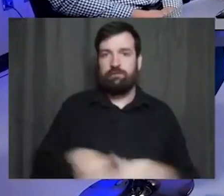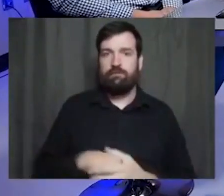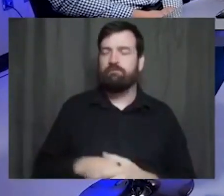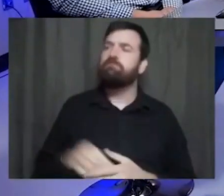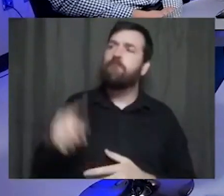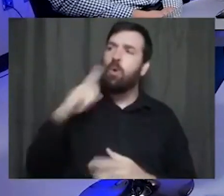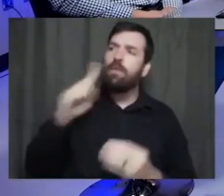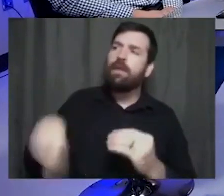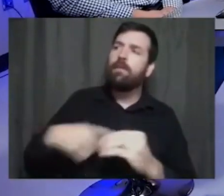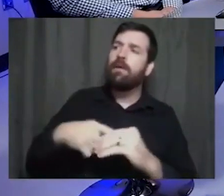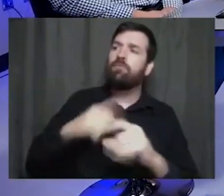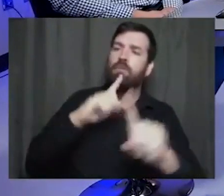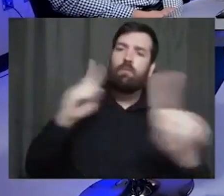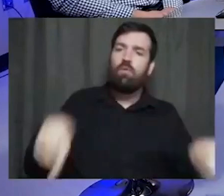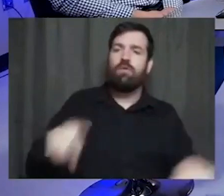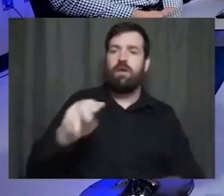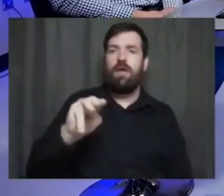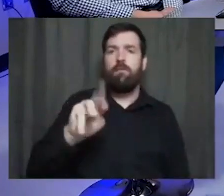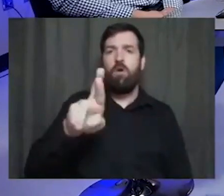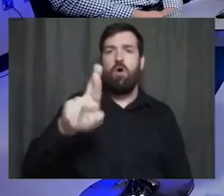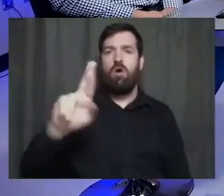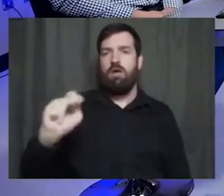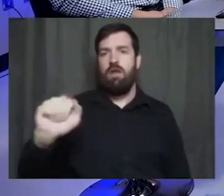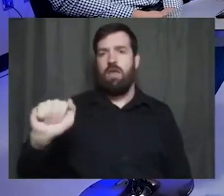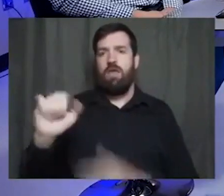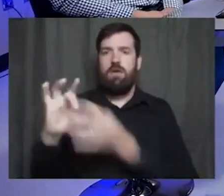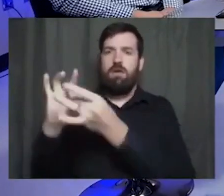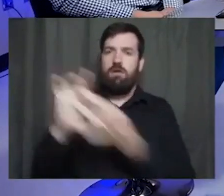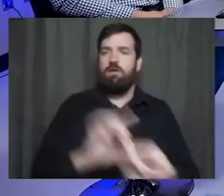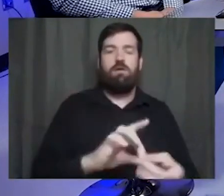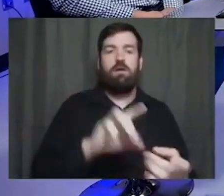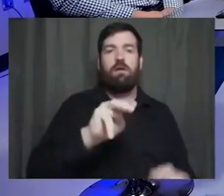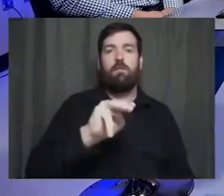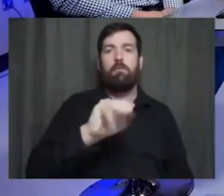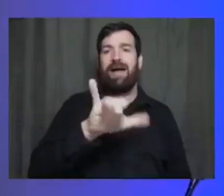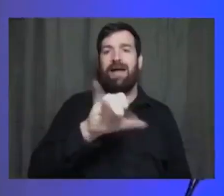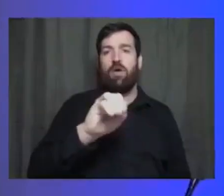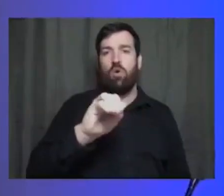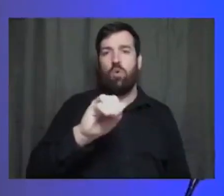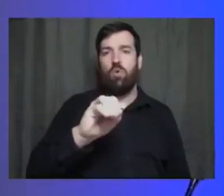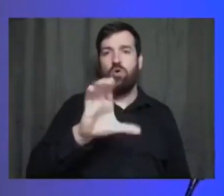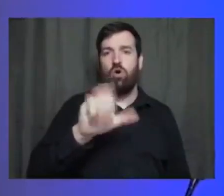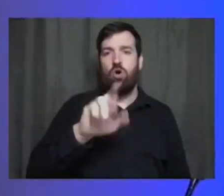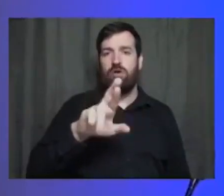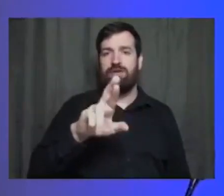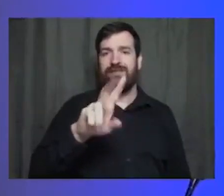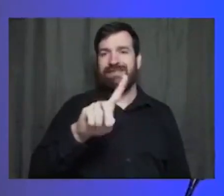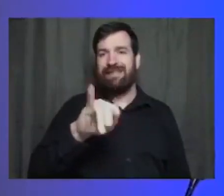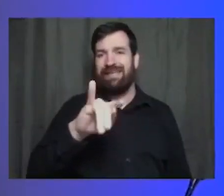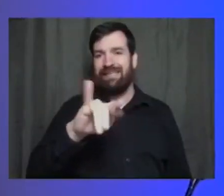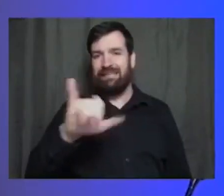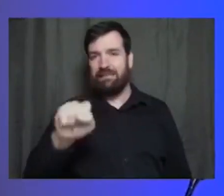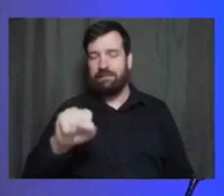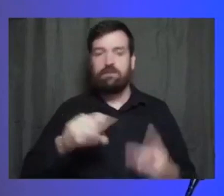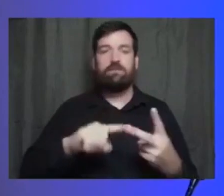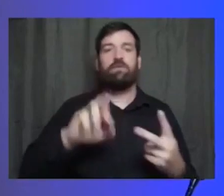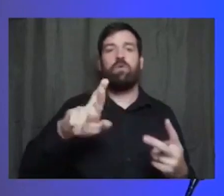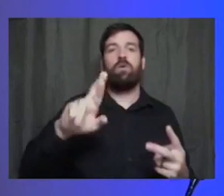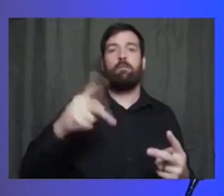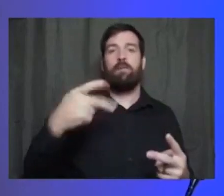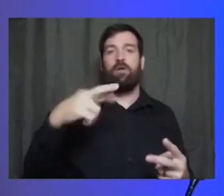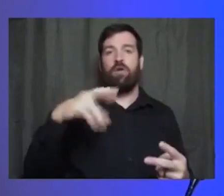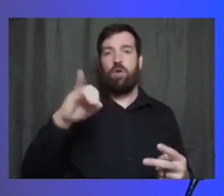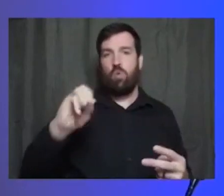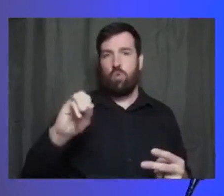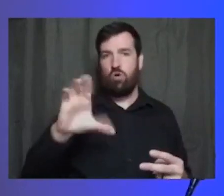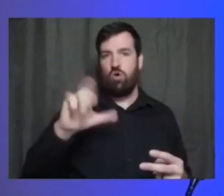of the mRNA vaccines being linked to myocarditis or pericarditis? Yeah, so there have been several hundred case reports